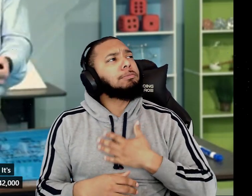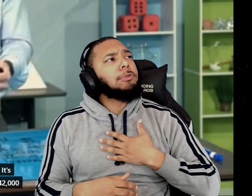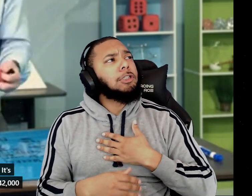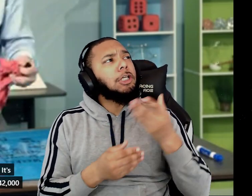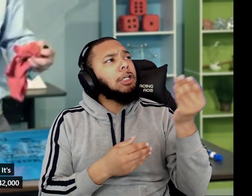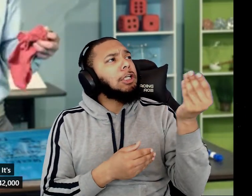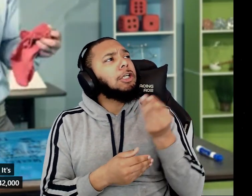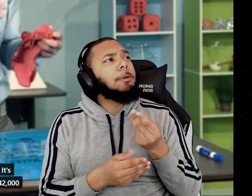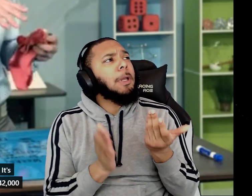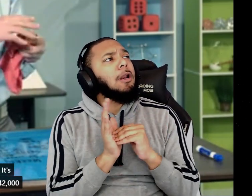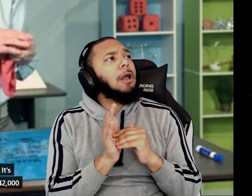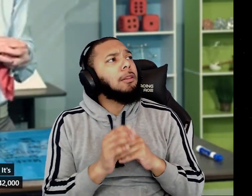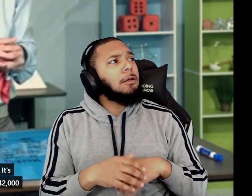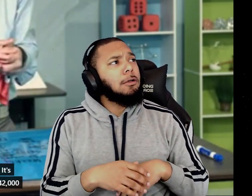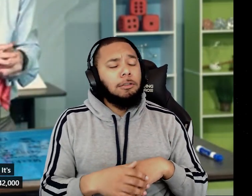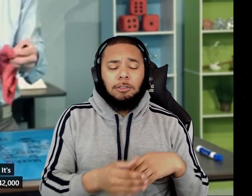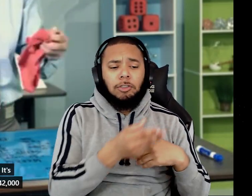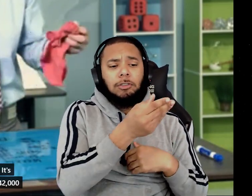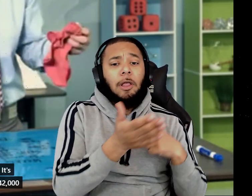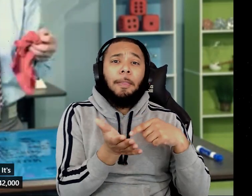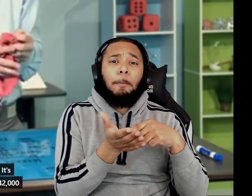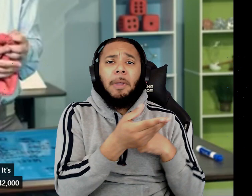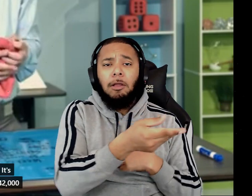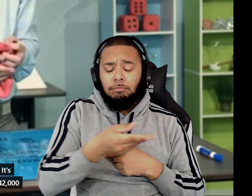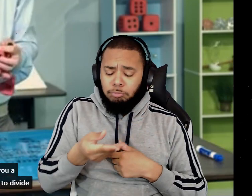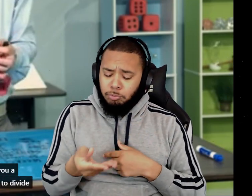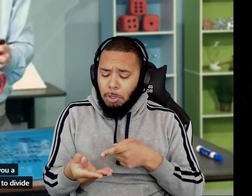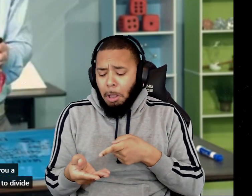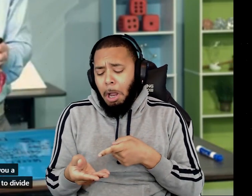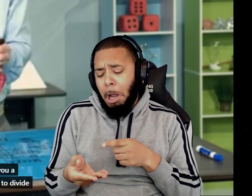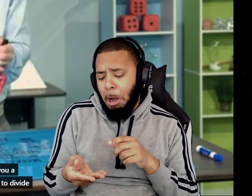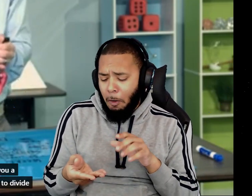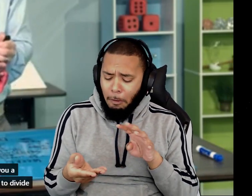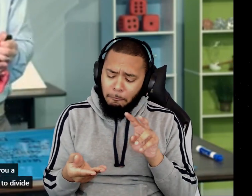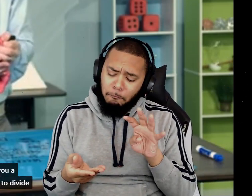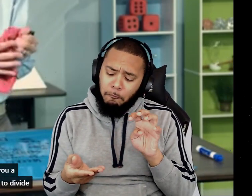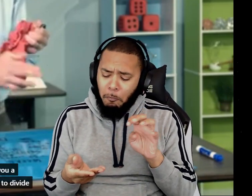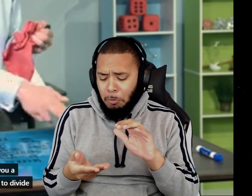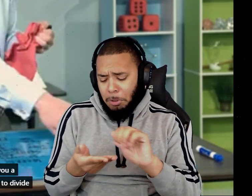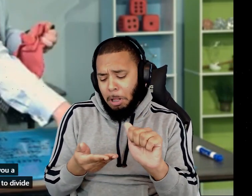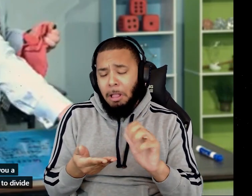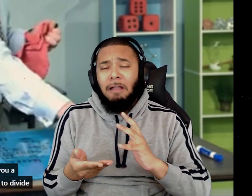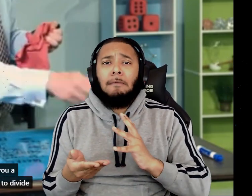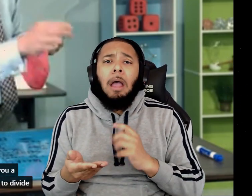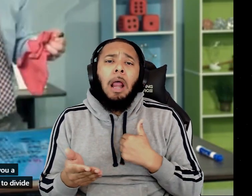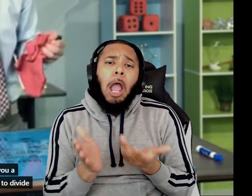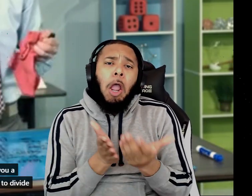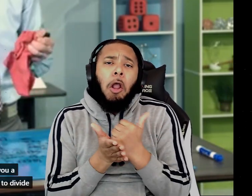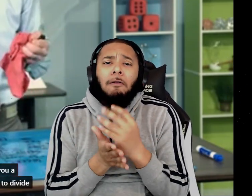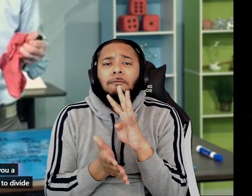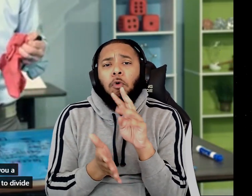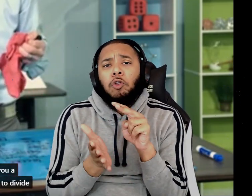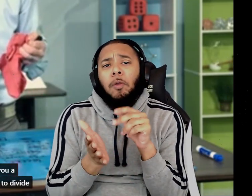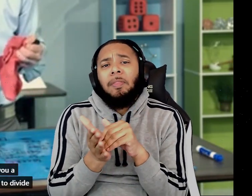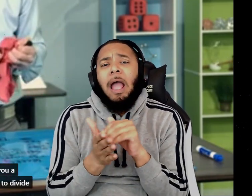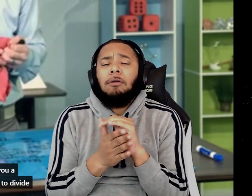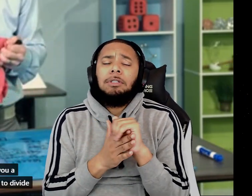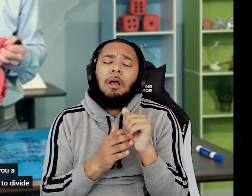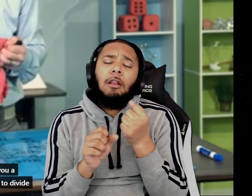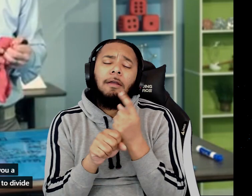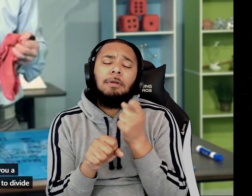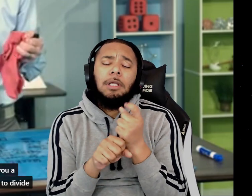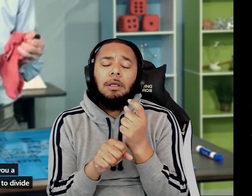it's $200. You're like, that's fine. I make $42,000 a year. This $42,000 can sing you a sweet, sweet